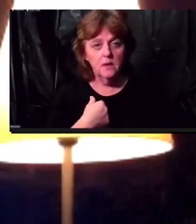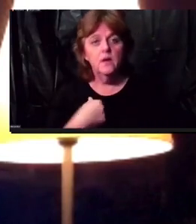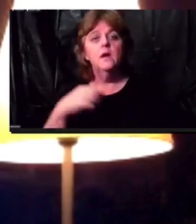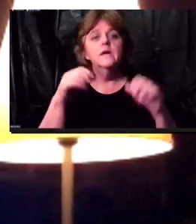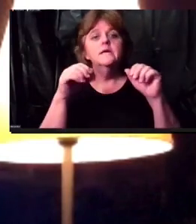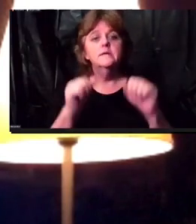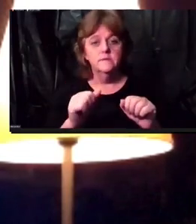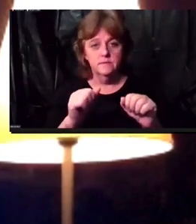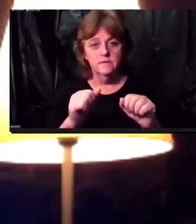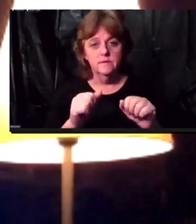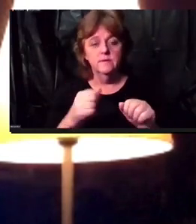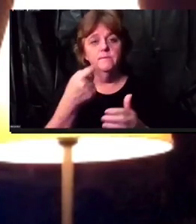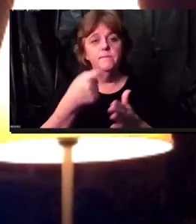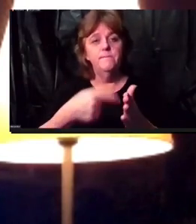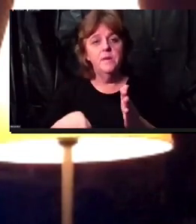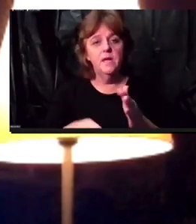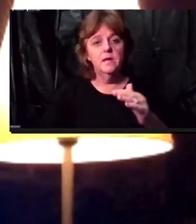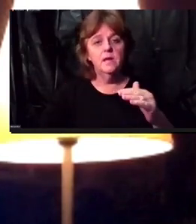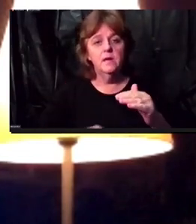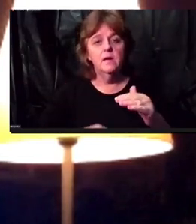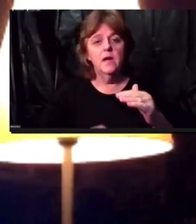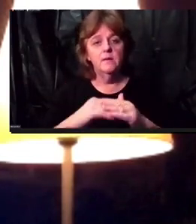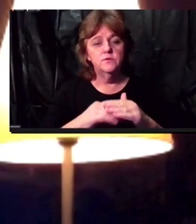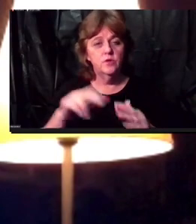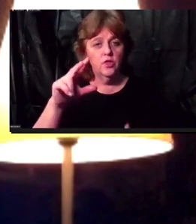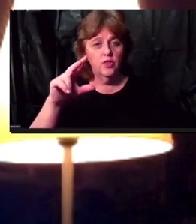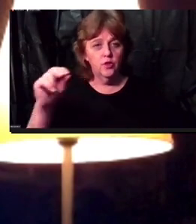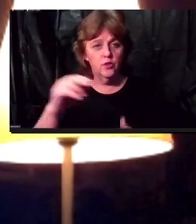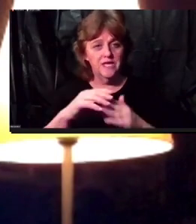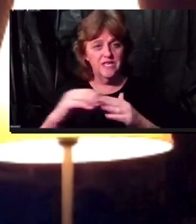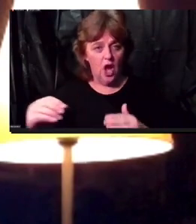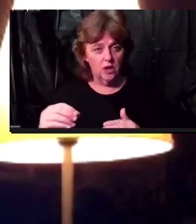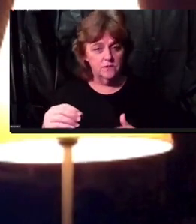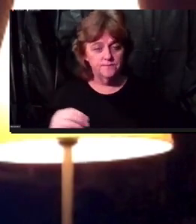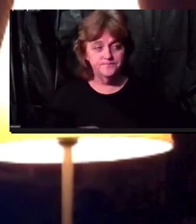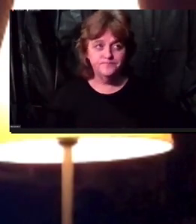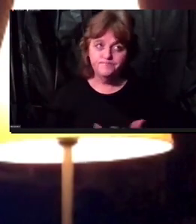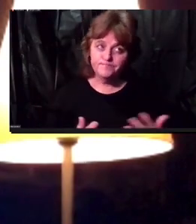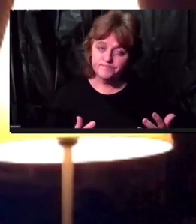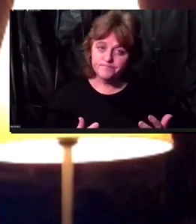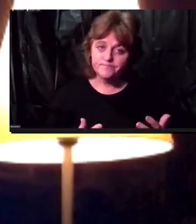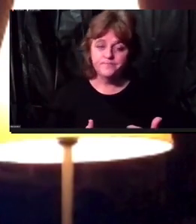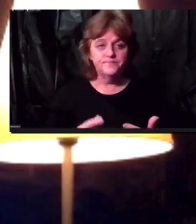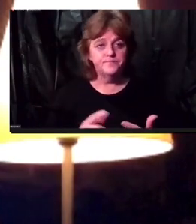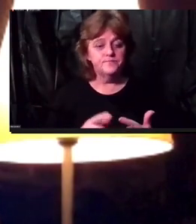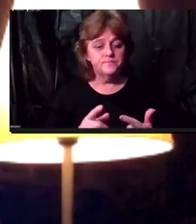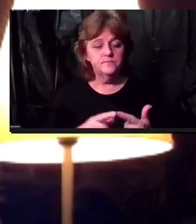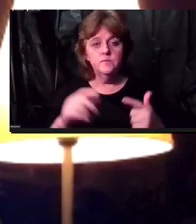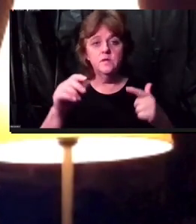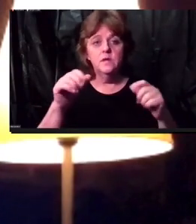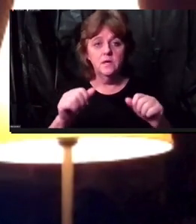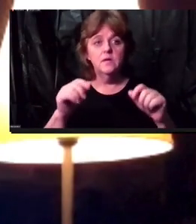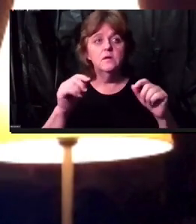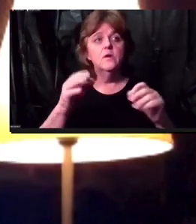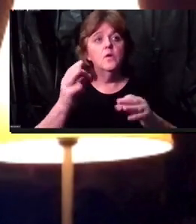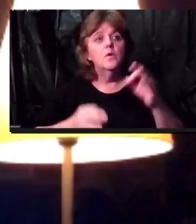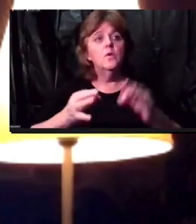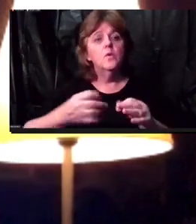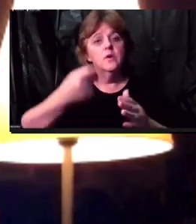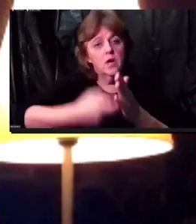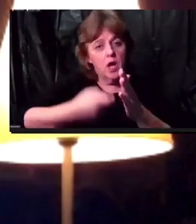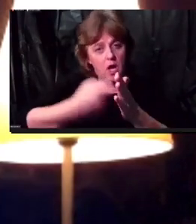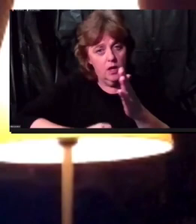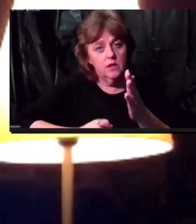be subject to a fine of up to $30. They also will be subject to court costs, which